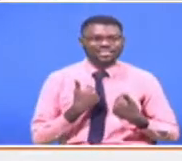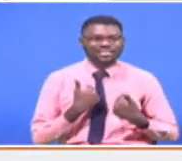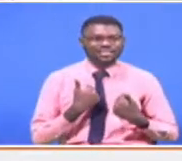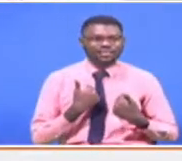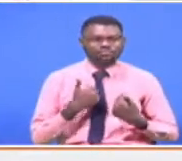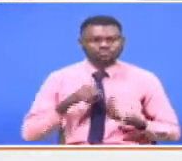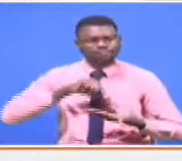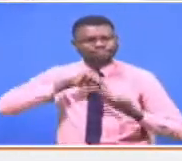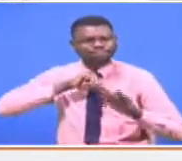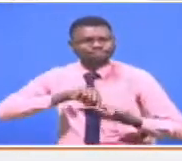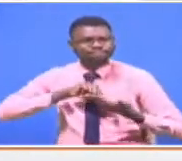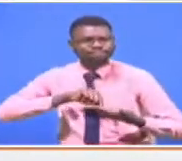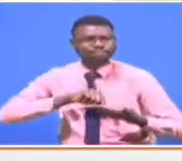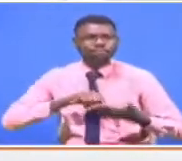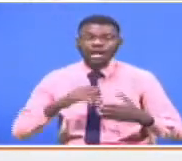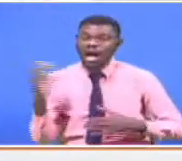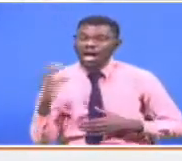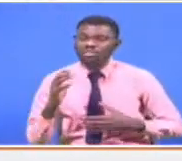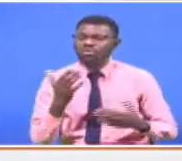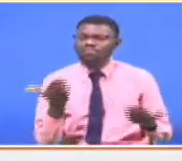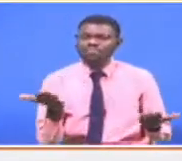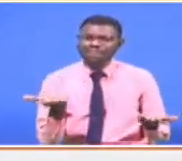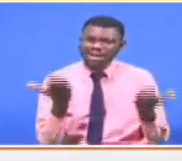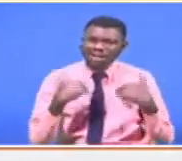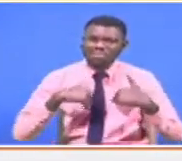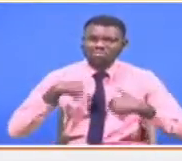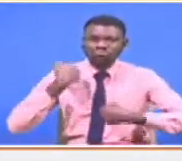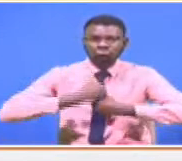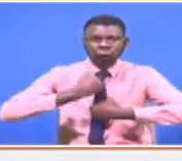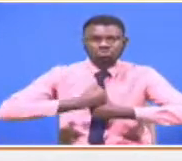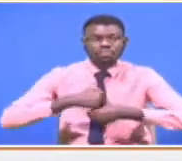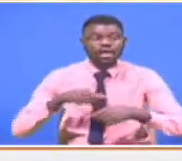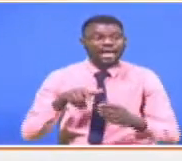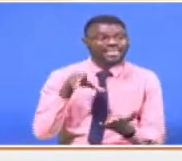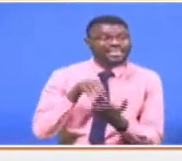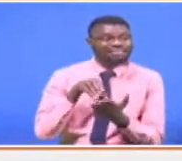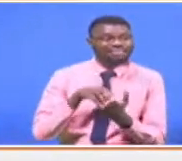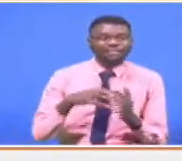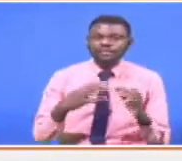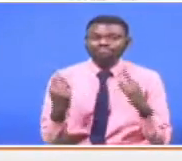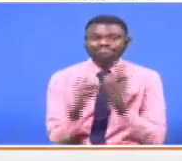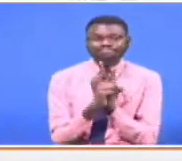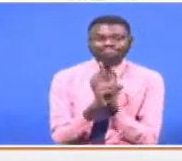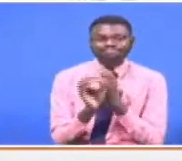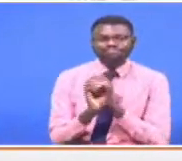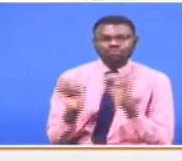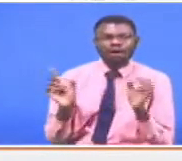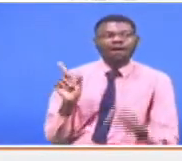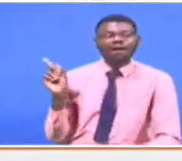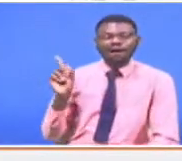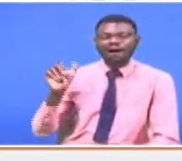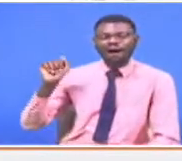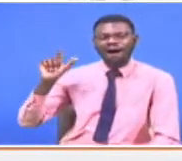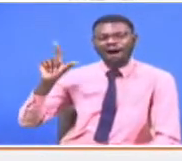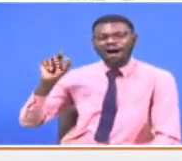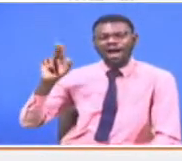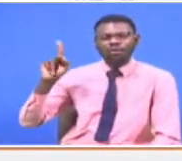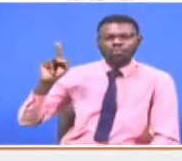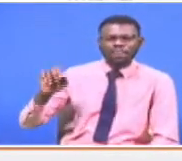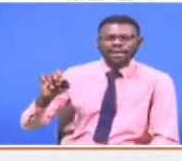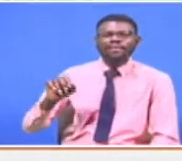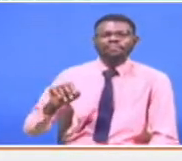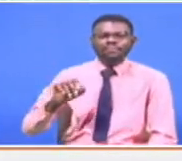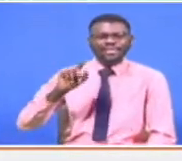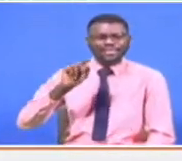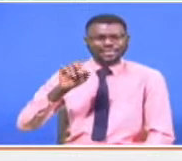to emphasize for the casual to come back on duty. The situation is not any different at Alupe Hospital in Teso South